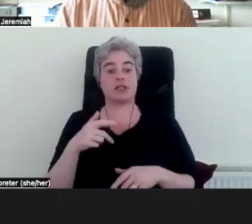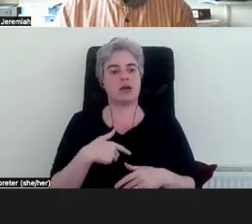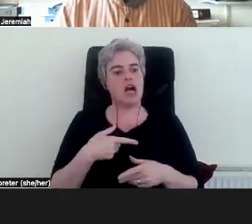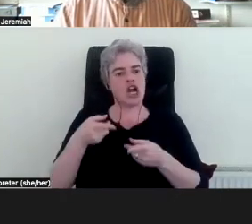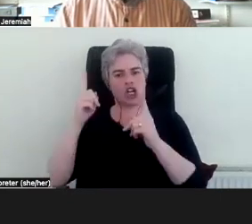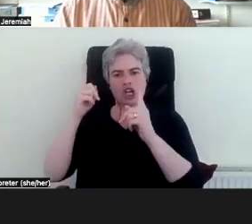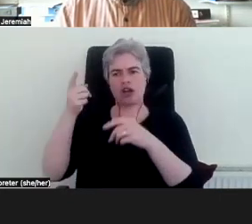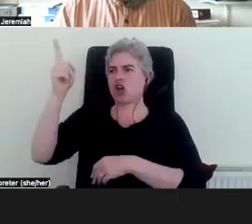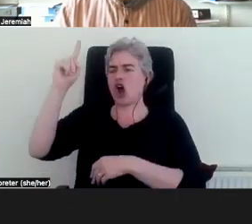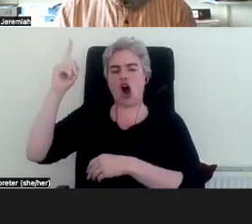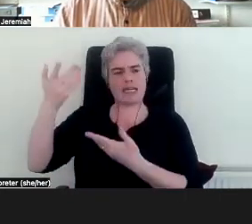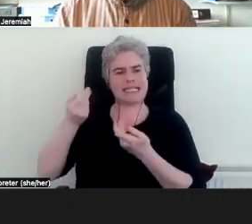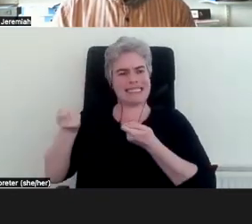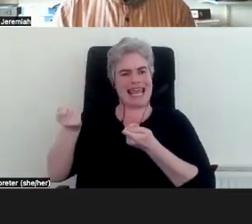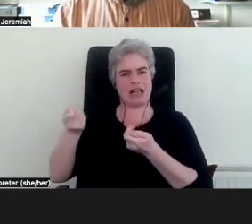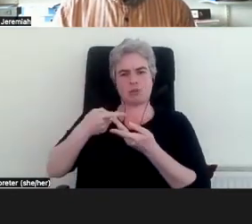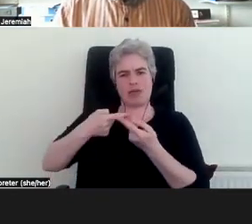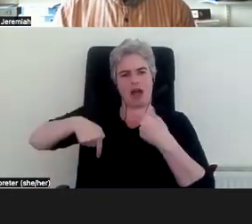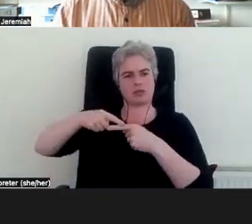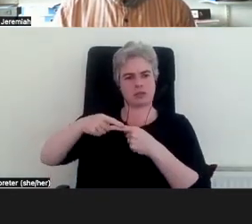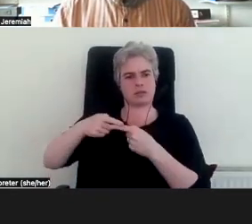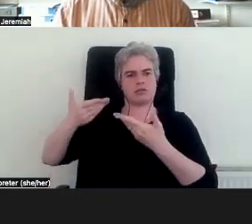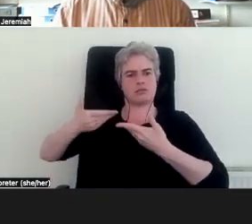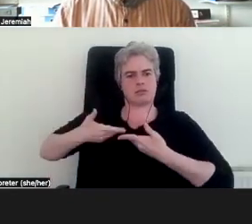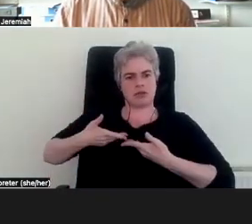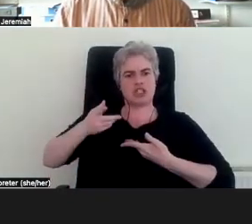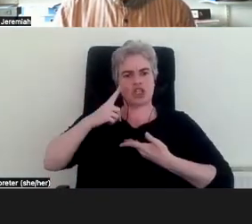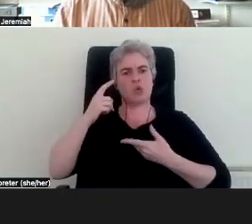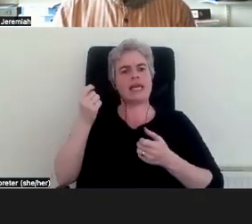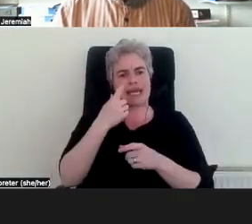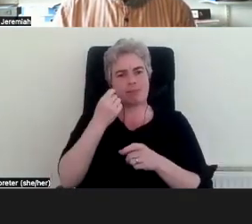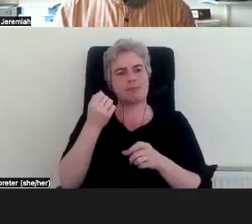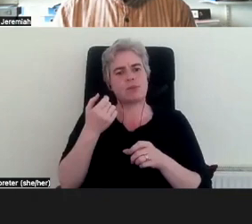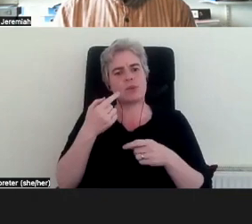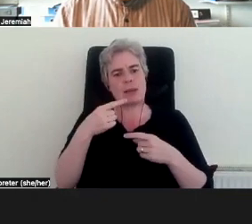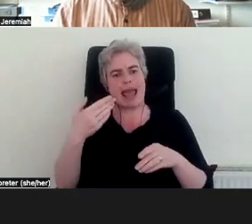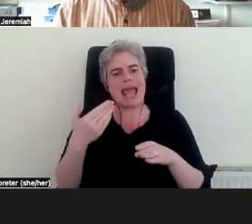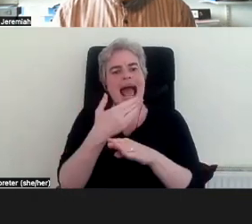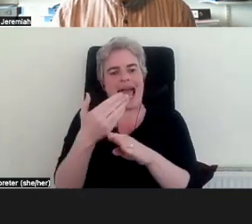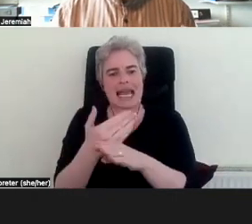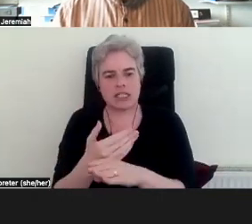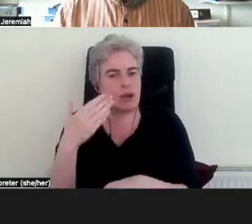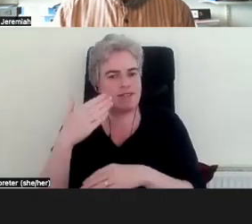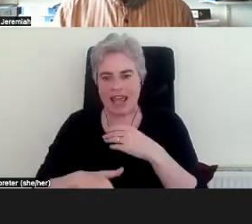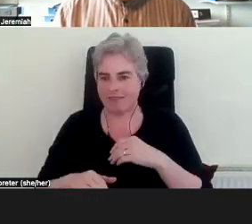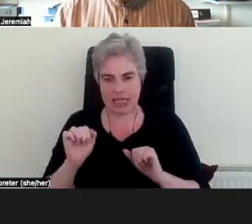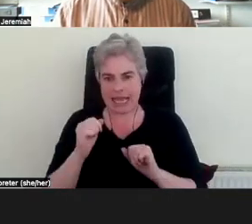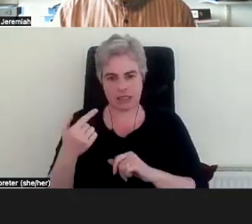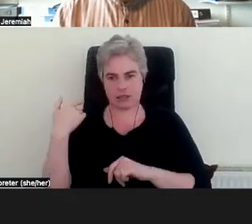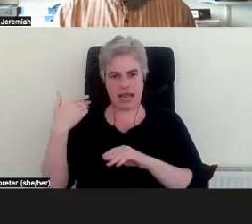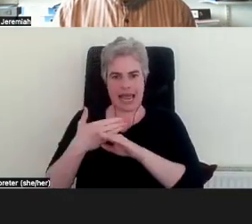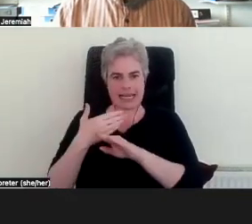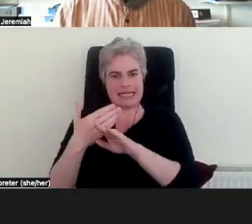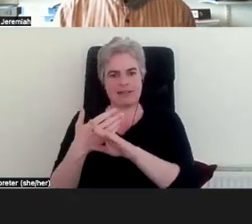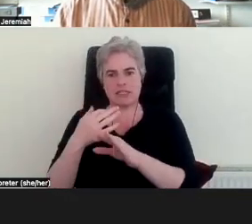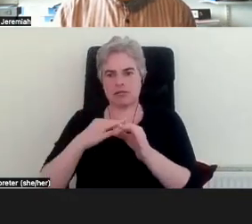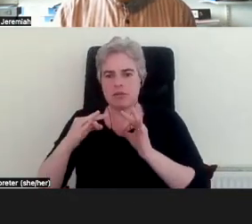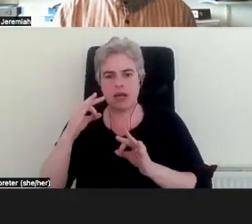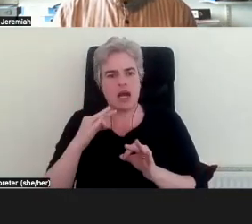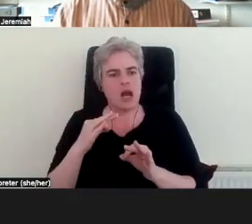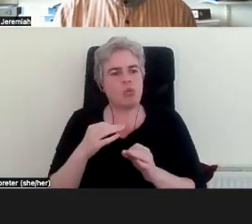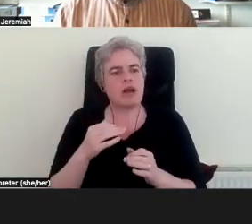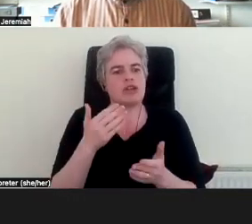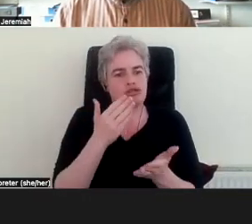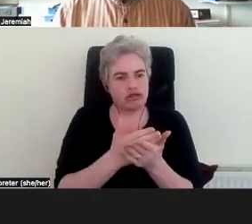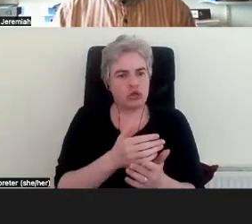order that we may act as we never yet have acted, with true Christian zeal and courage in the